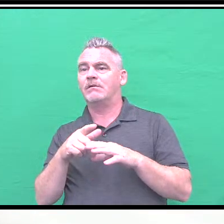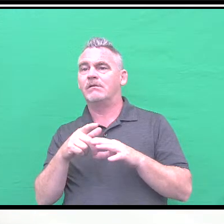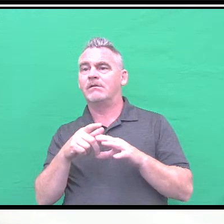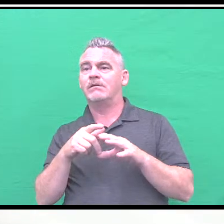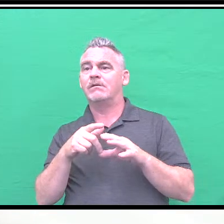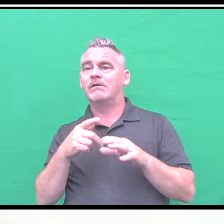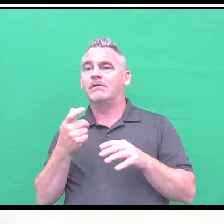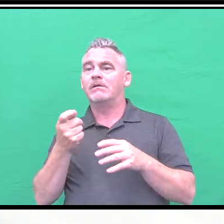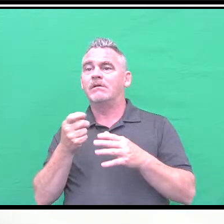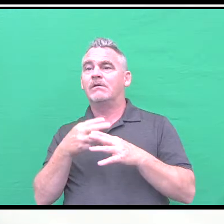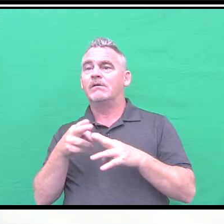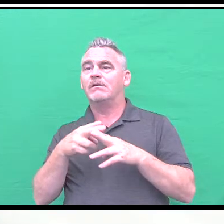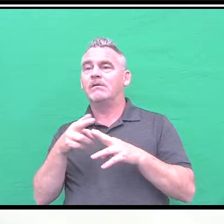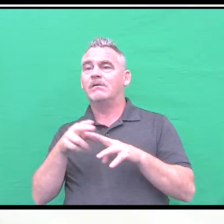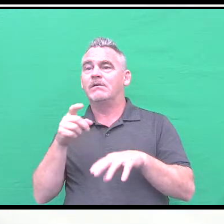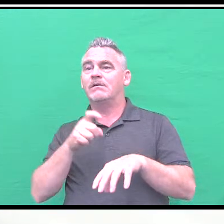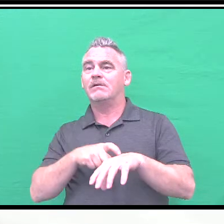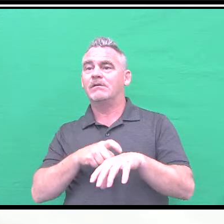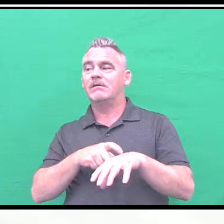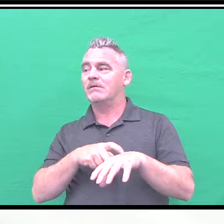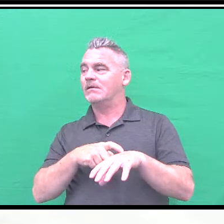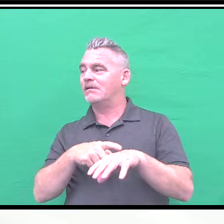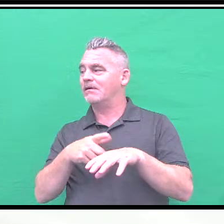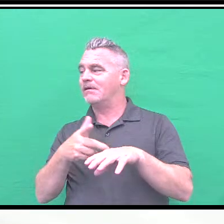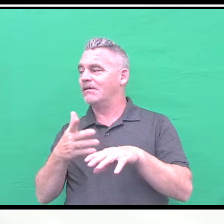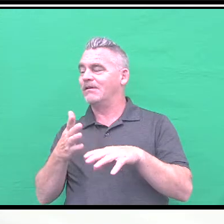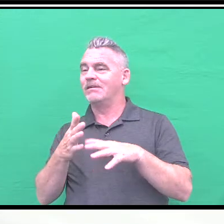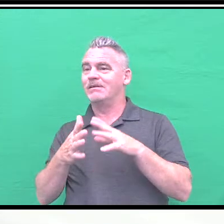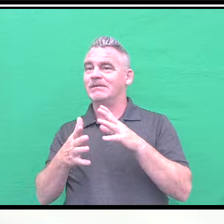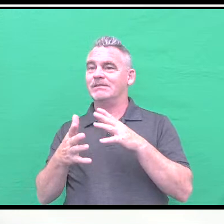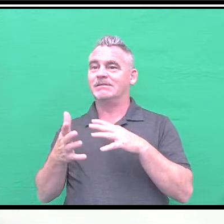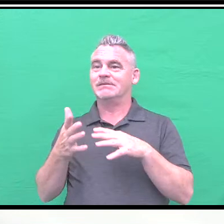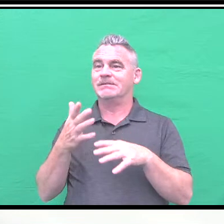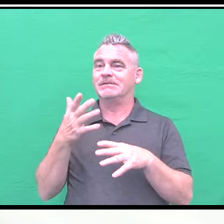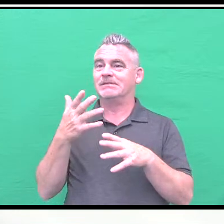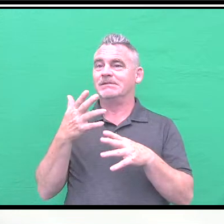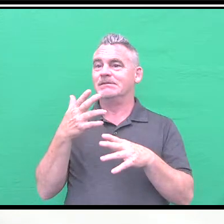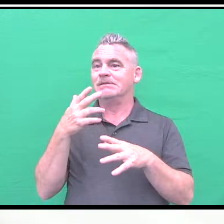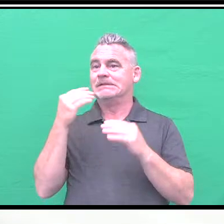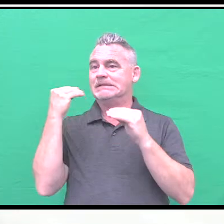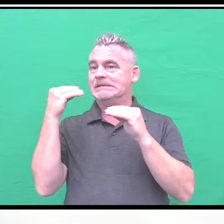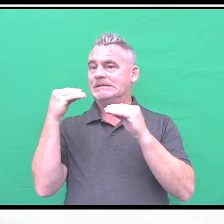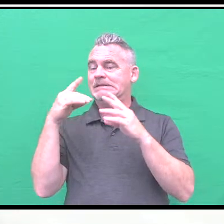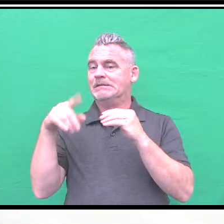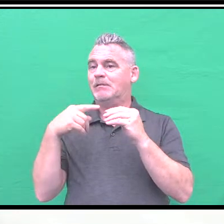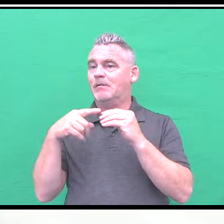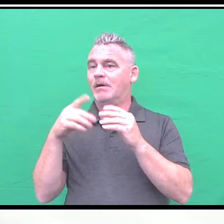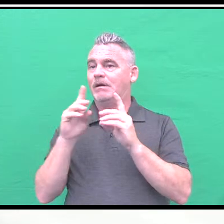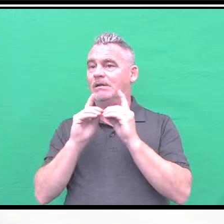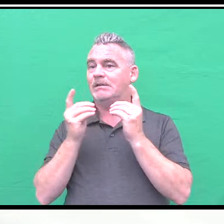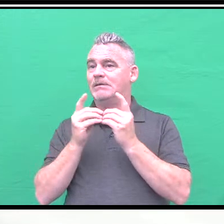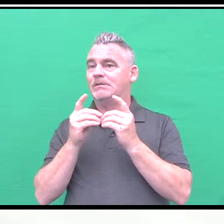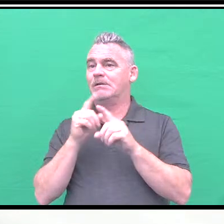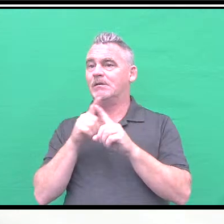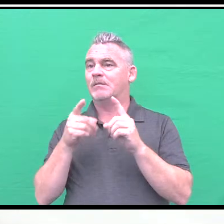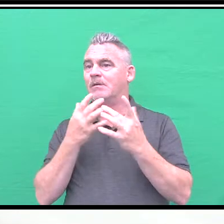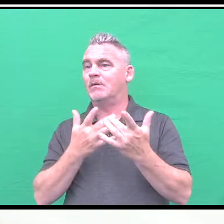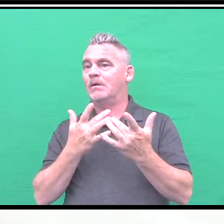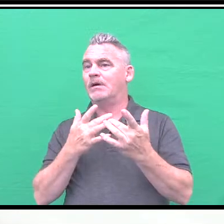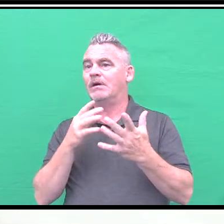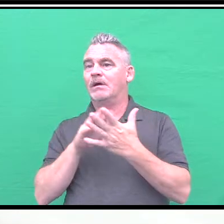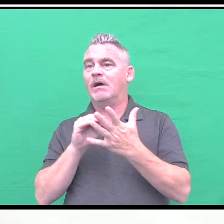to present and teach them about the district. And while I was waiting, I learned a lot about Thousand